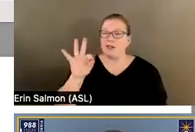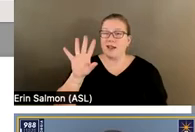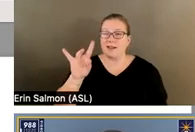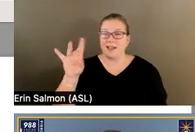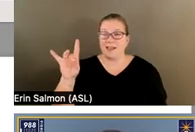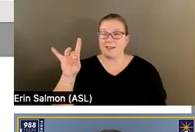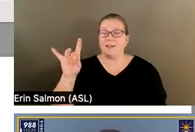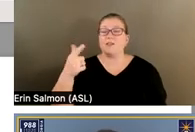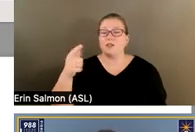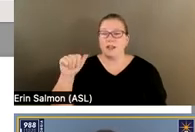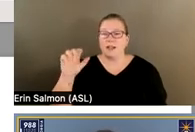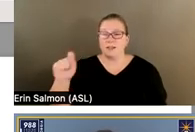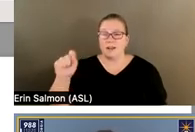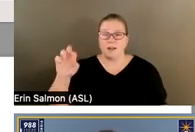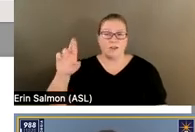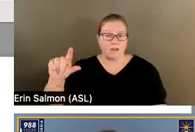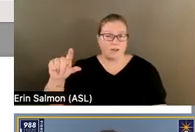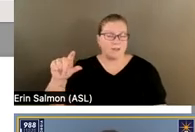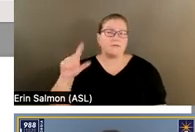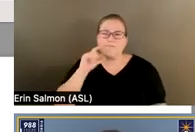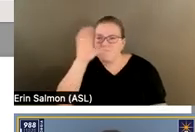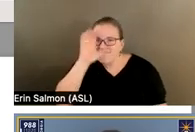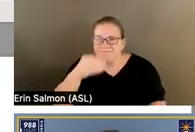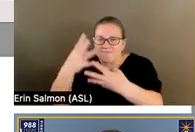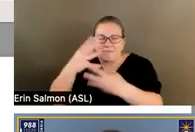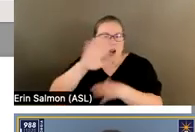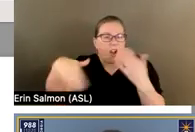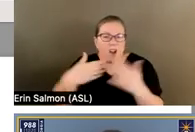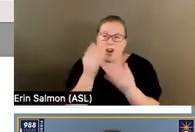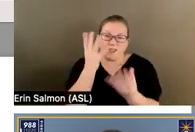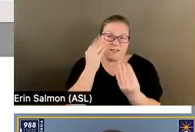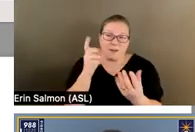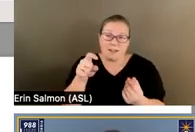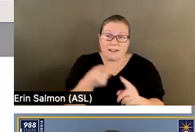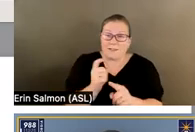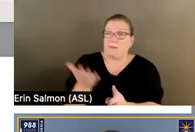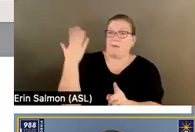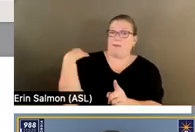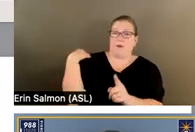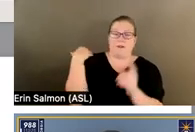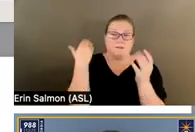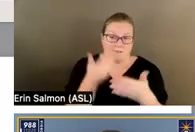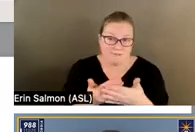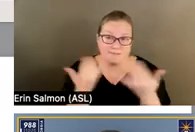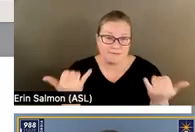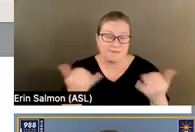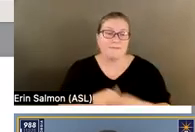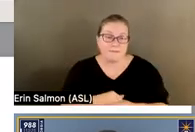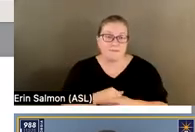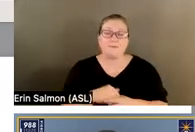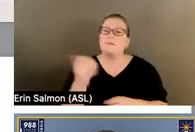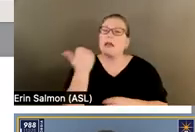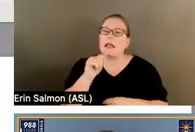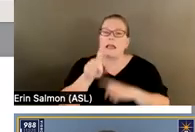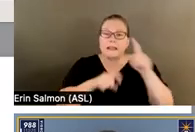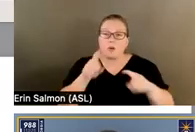988ga.org so that you can get all the information that you need present and past. Send questions that you may have to